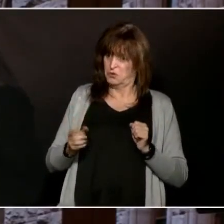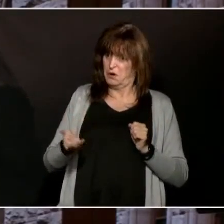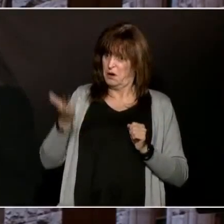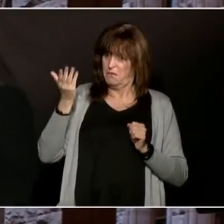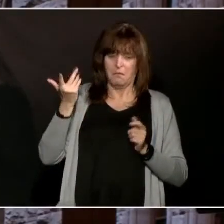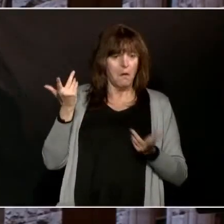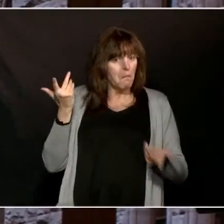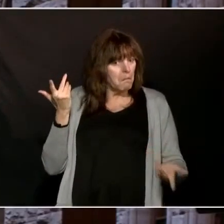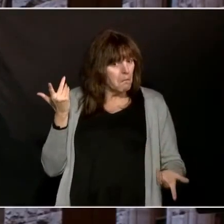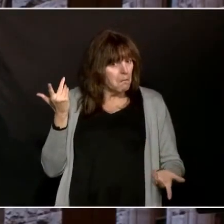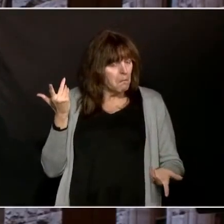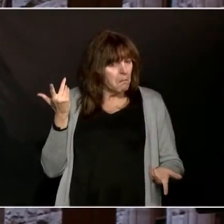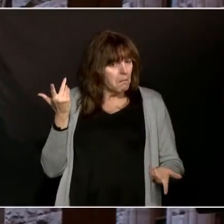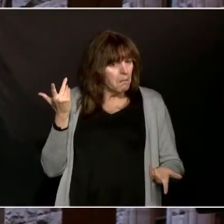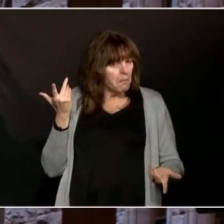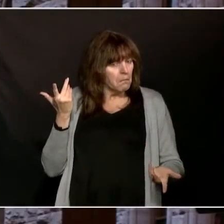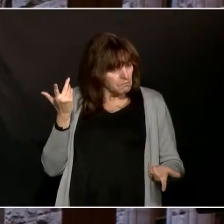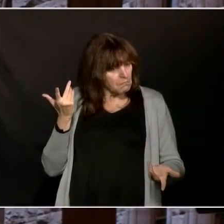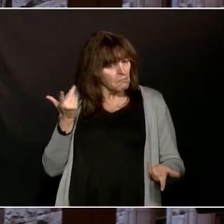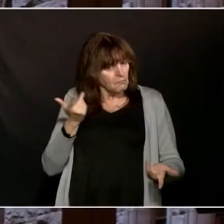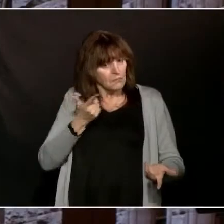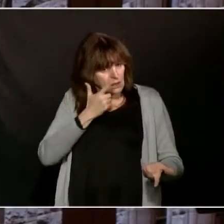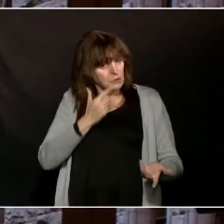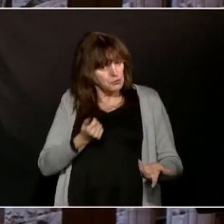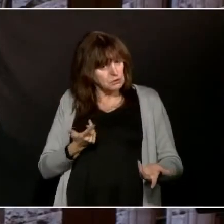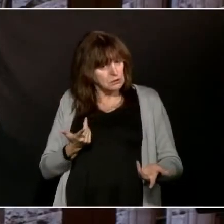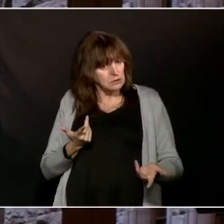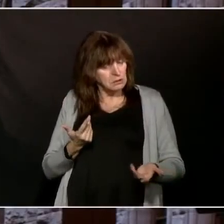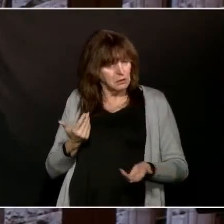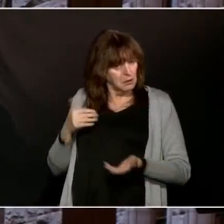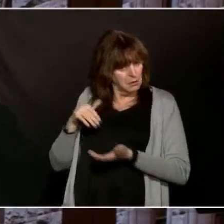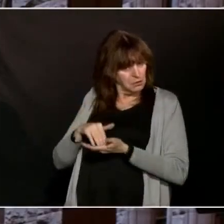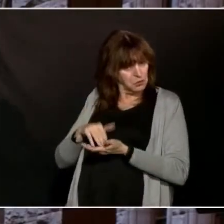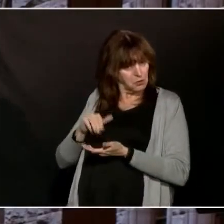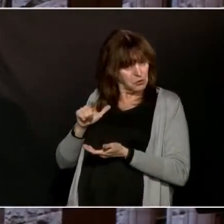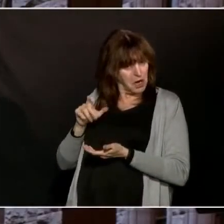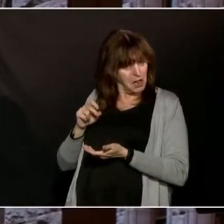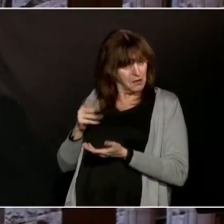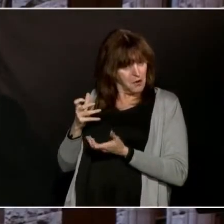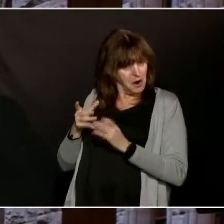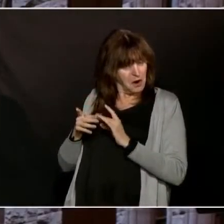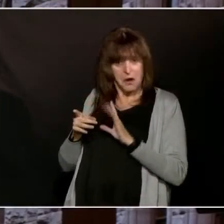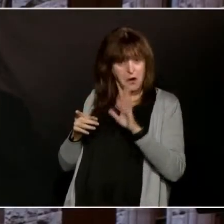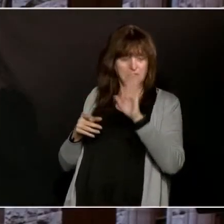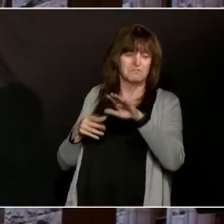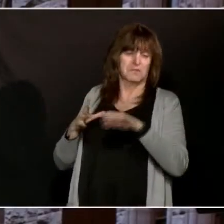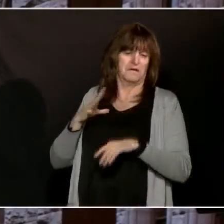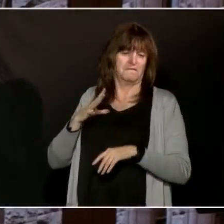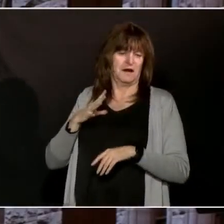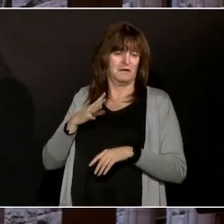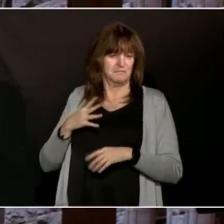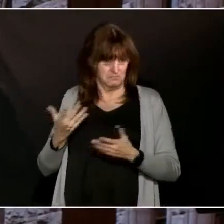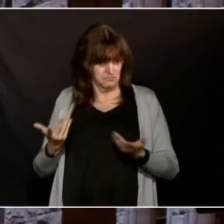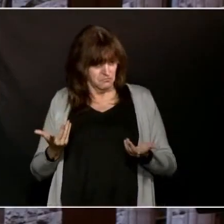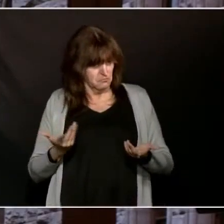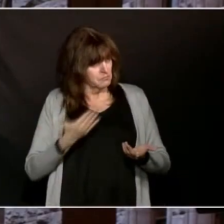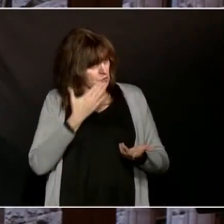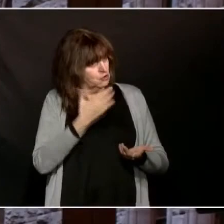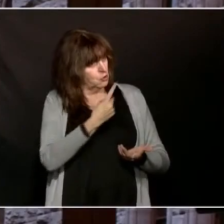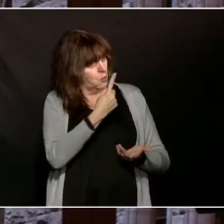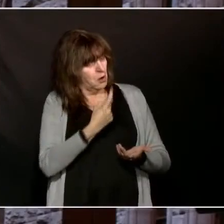So I don't know whether, Dr. Allen, you want to talk about seasonality? No, probably not. Anyway, so I think it's a good question. We keep asking our scientists those